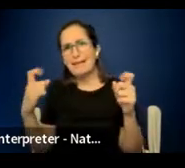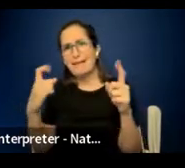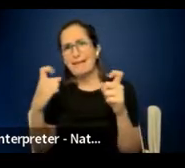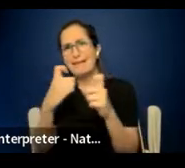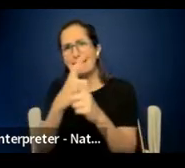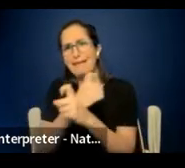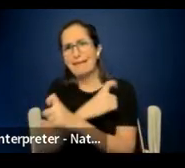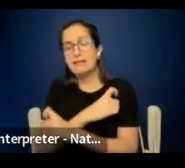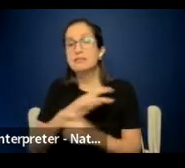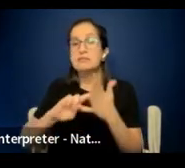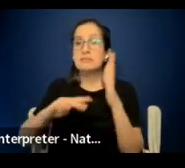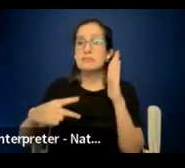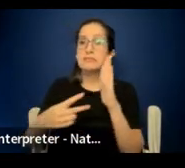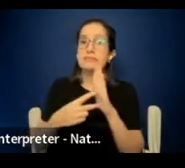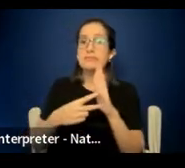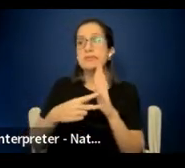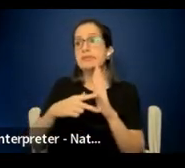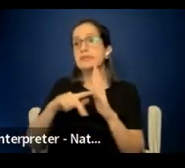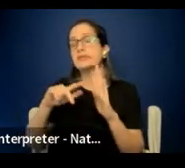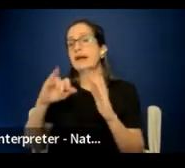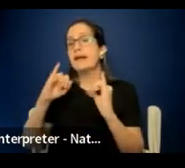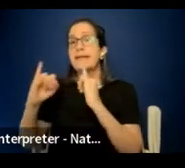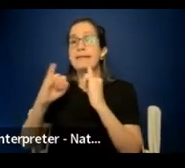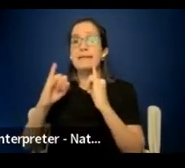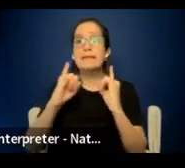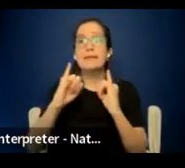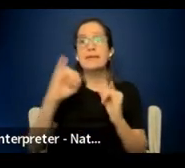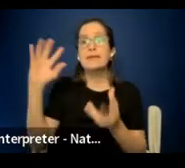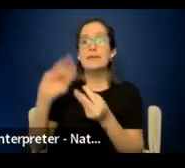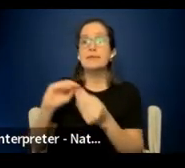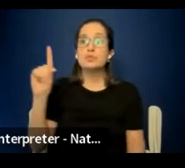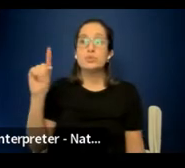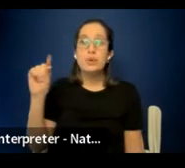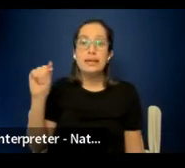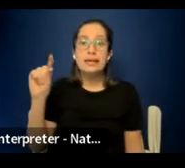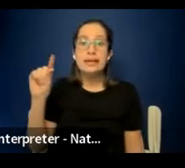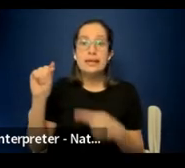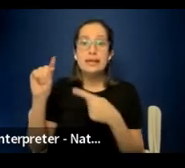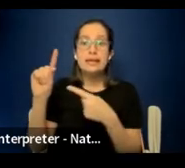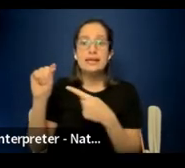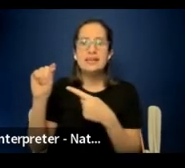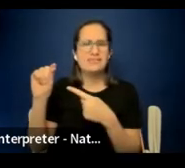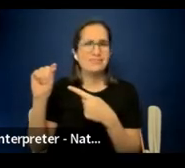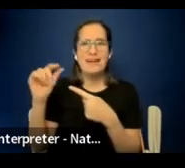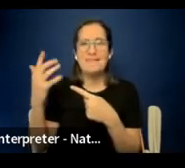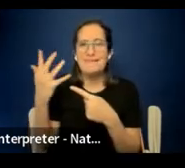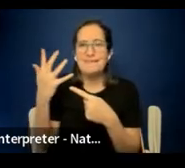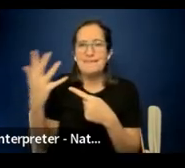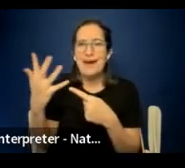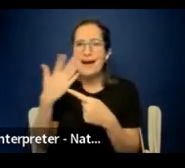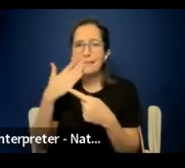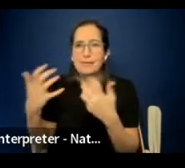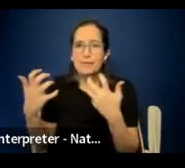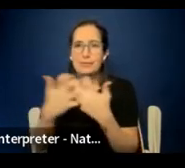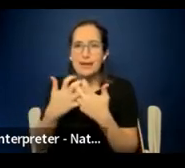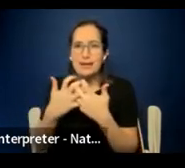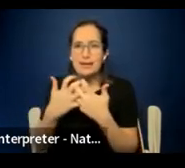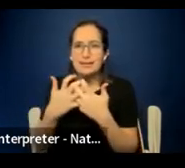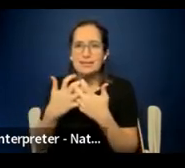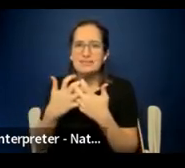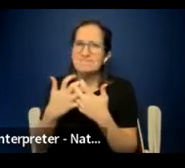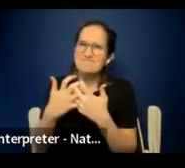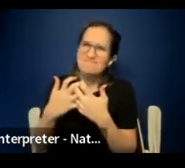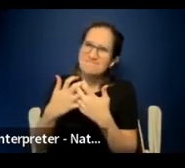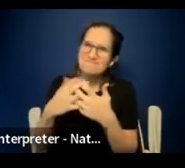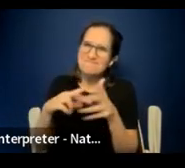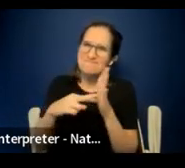people you interview, only 5 of them, you know, actually make, you know, a really good fit. So think about what's clunky on the organizational